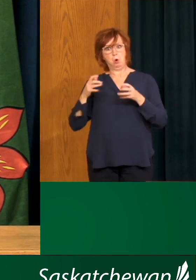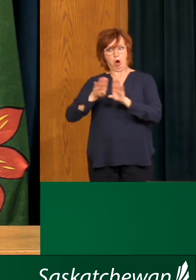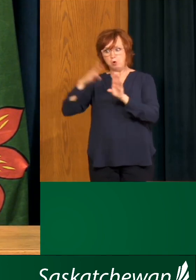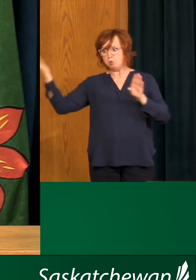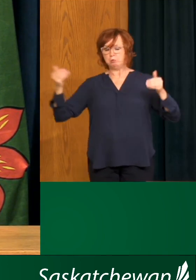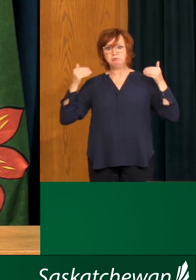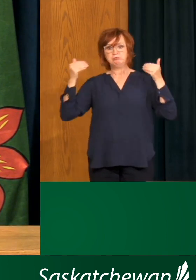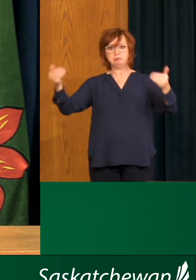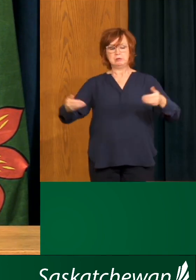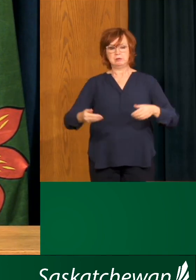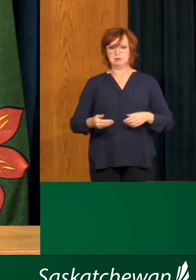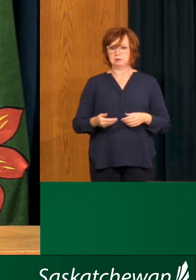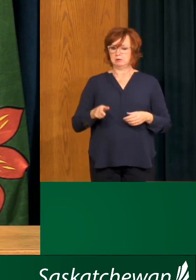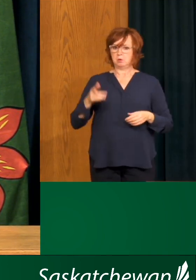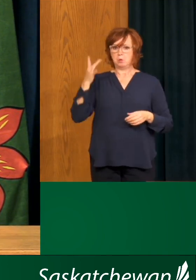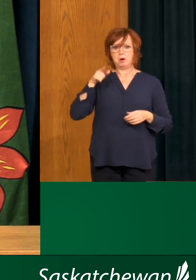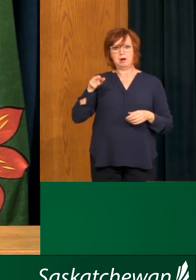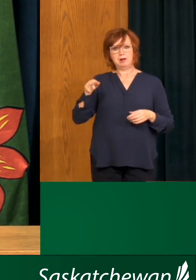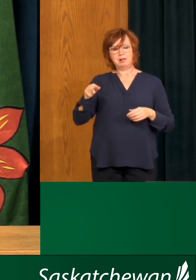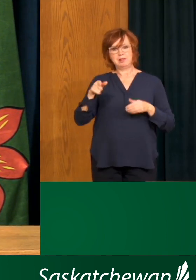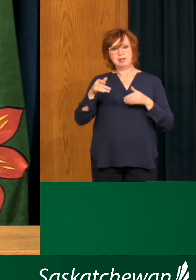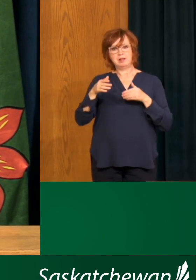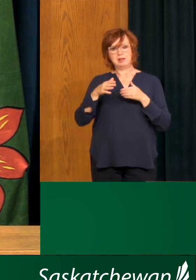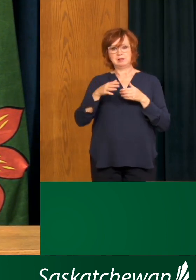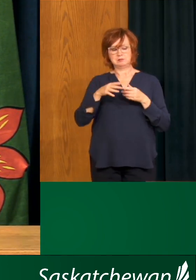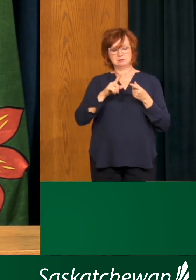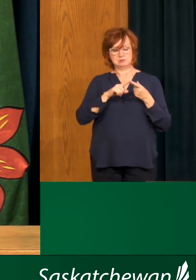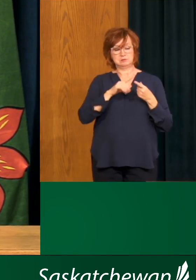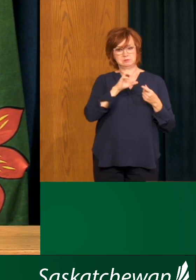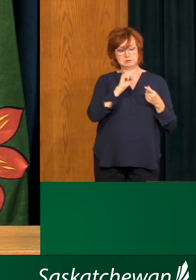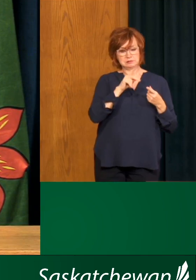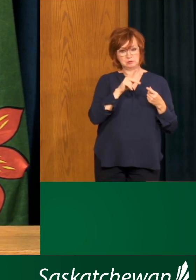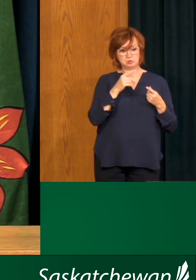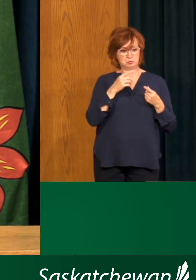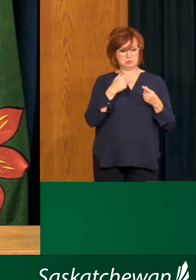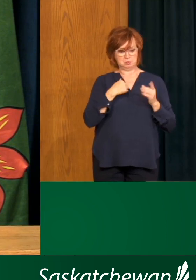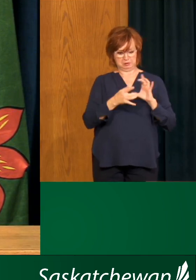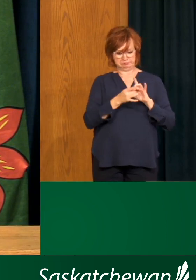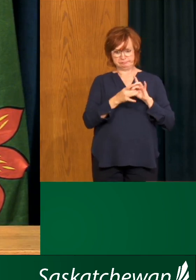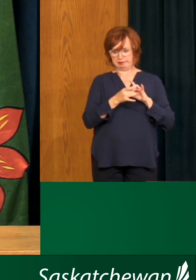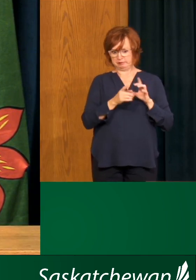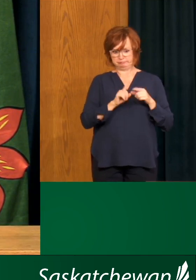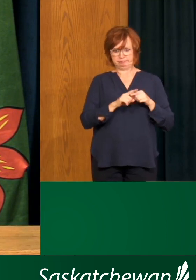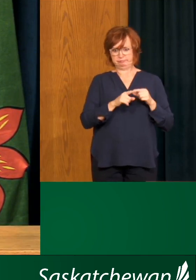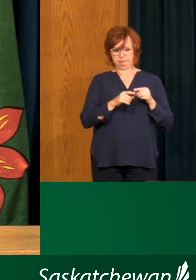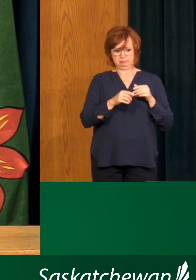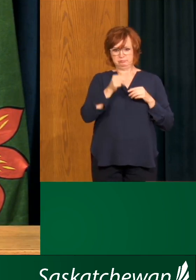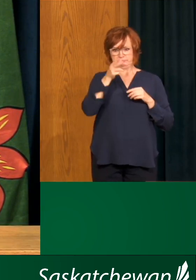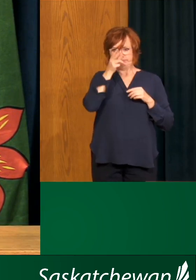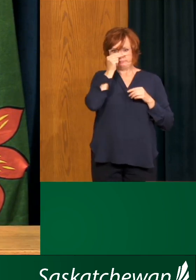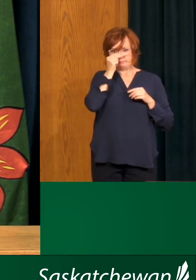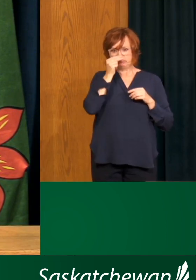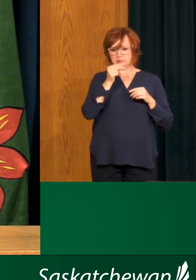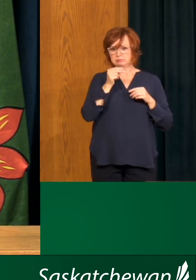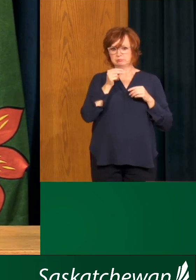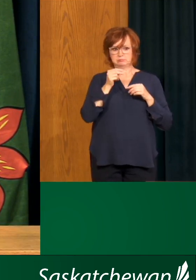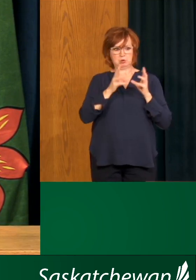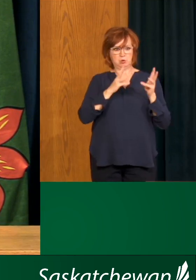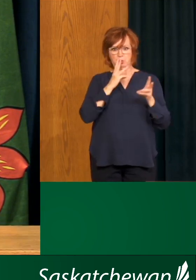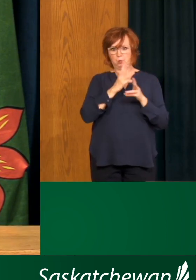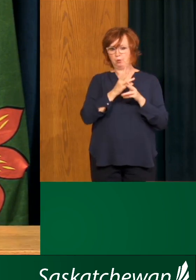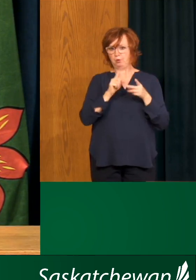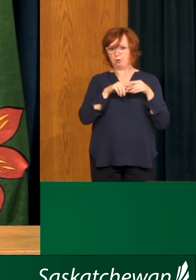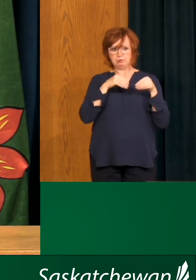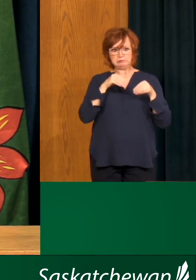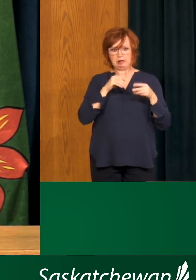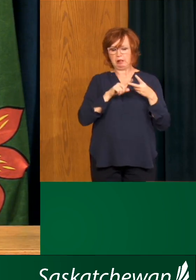that have direct links. And Saskatchewan has many of them, direct links with some of the products that we supply the world, and some of